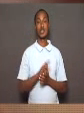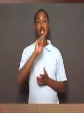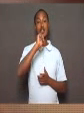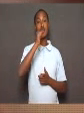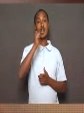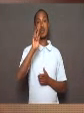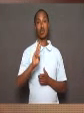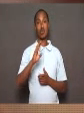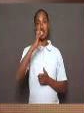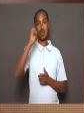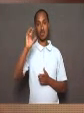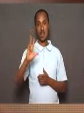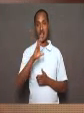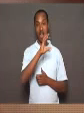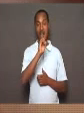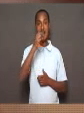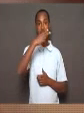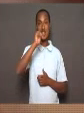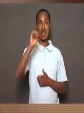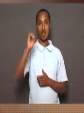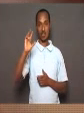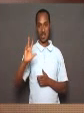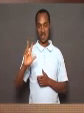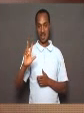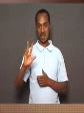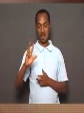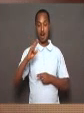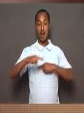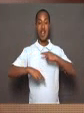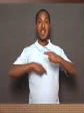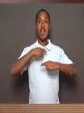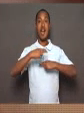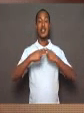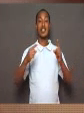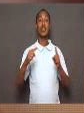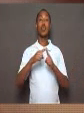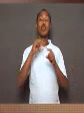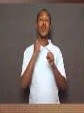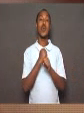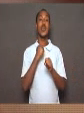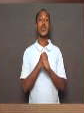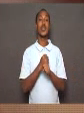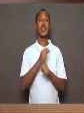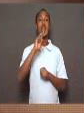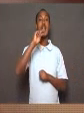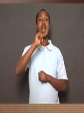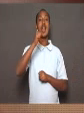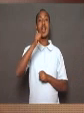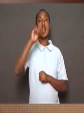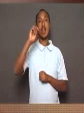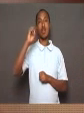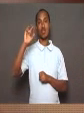Sodium carbonate and nitric acid react to produce 2 sodium